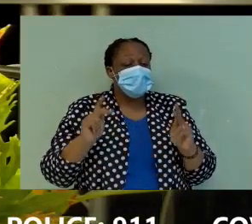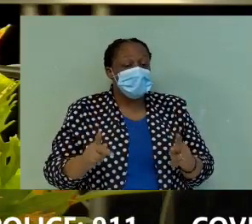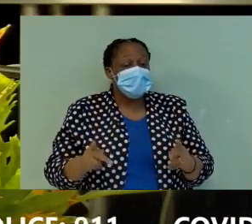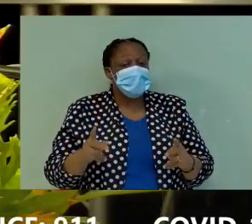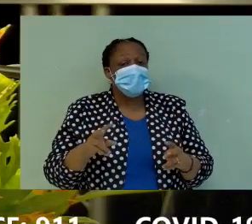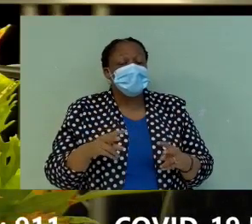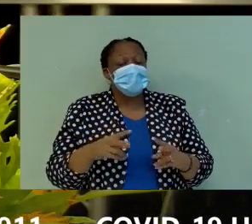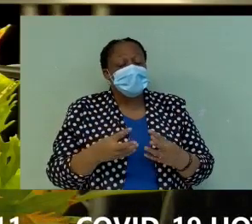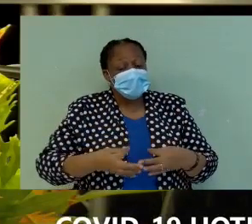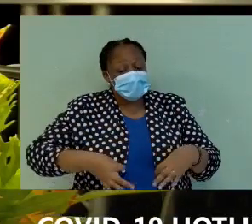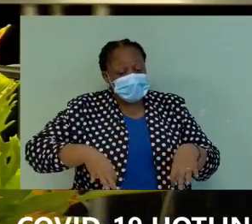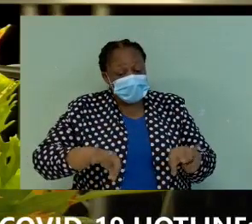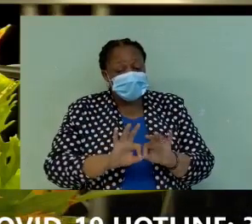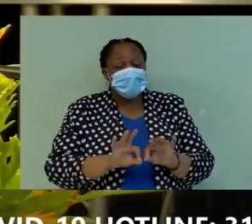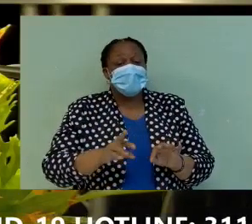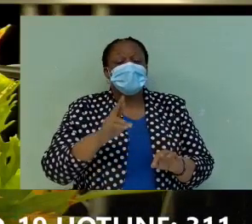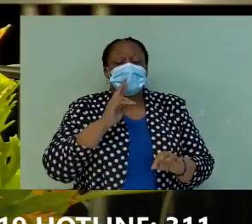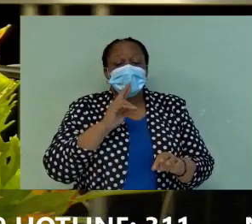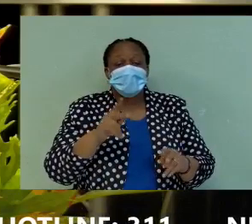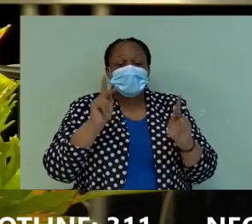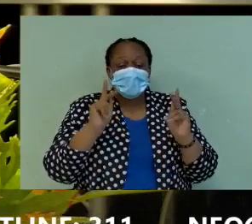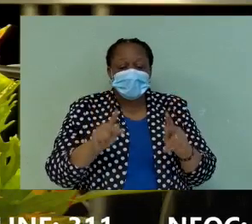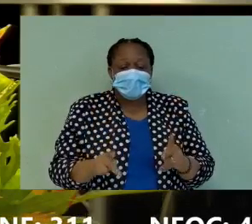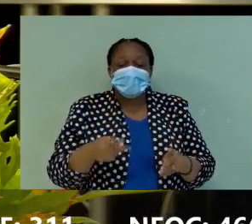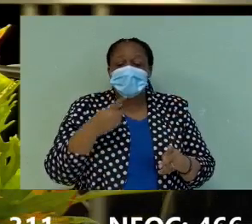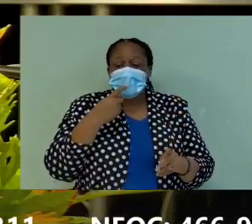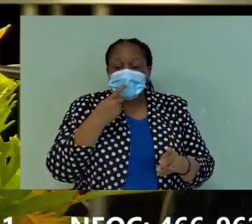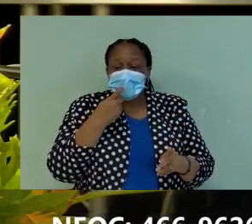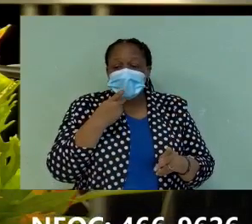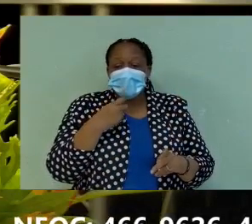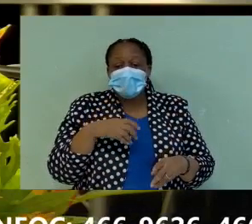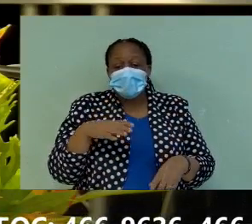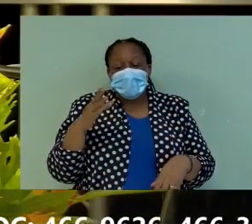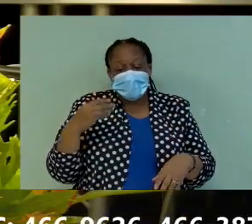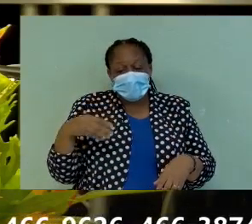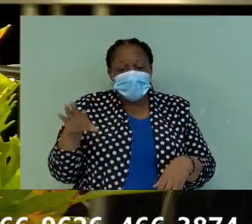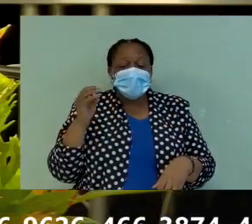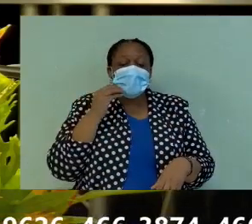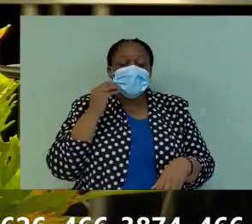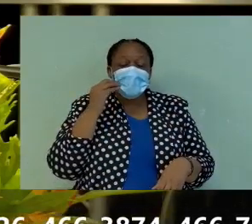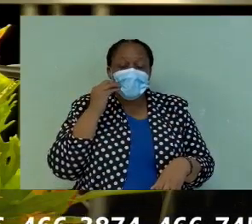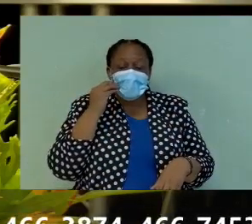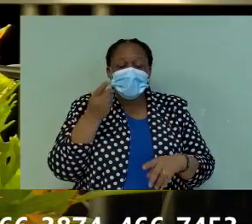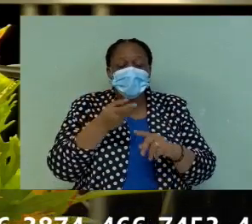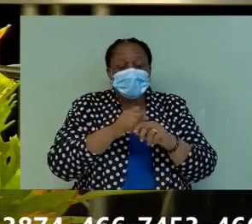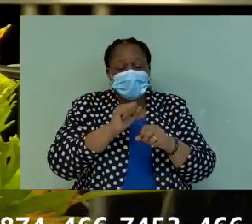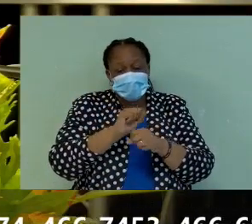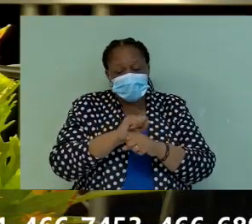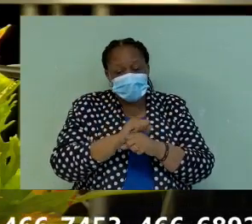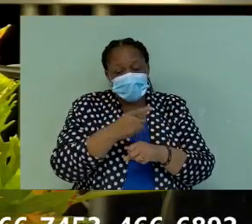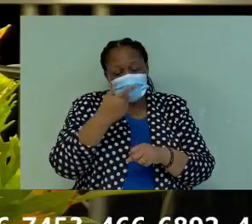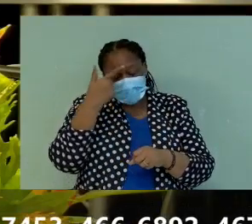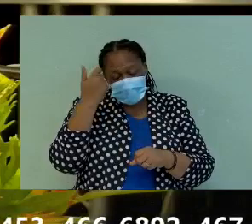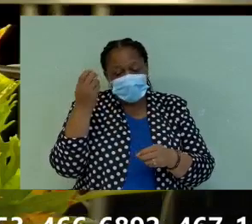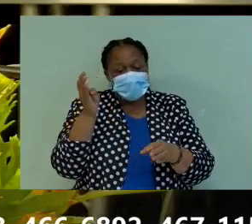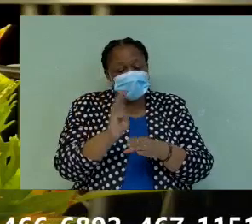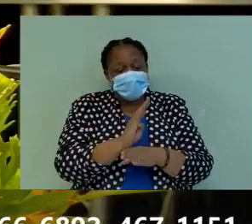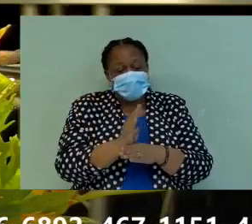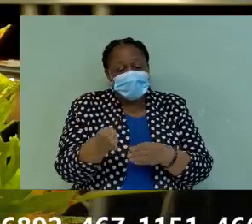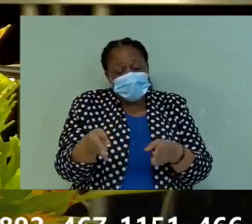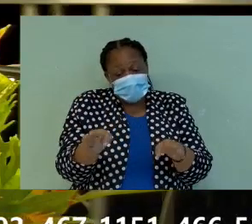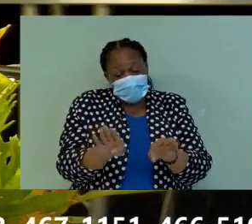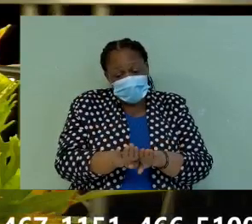laid off, who were made redundant, who cannot do business. These are what we're operating as priority right now.